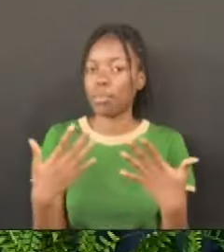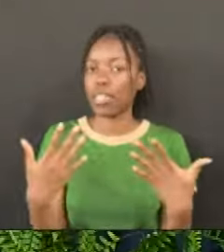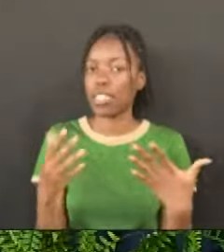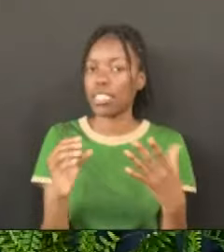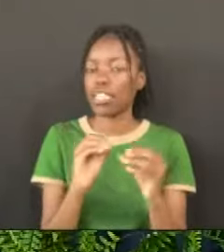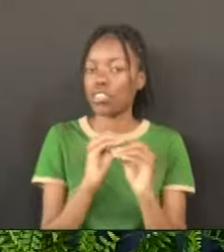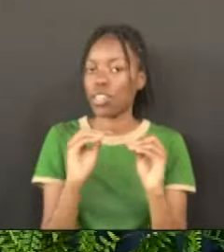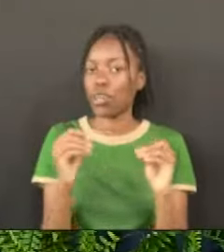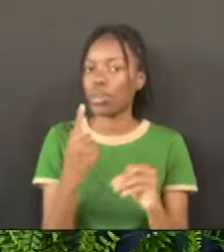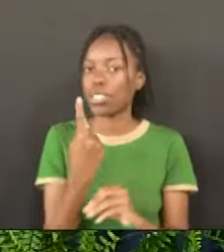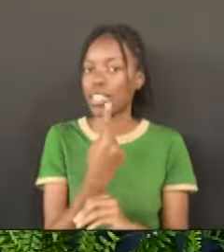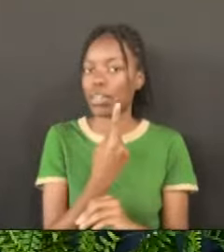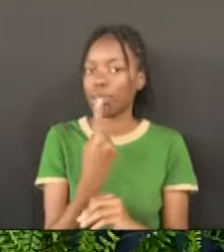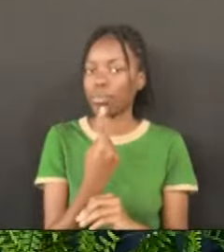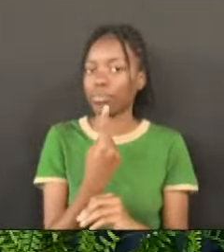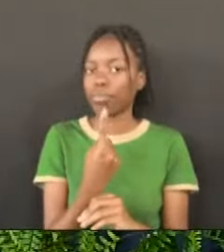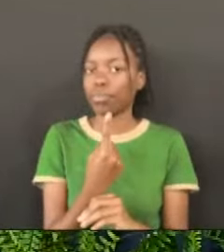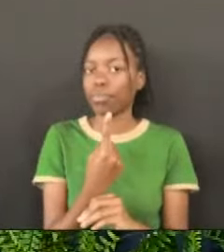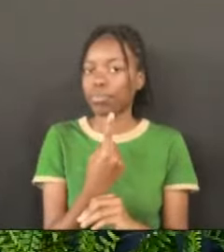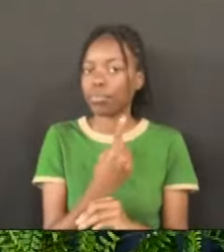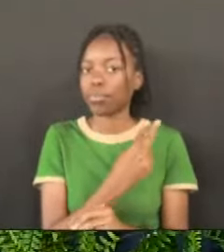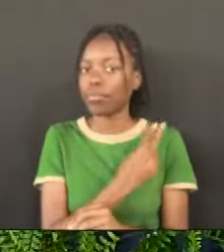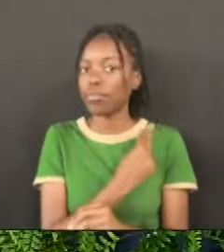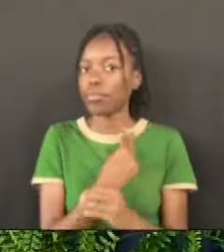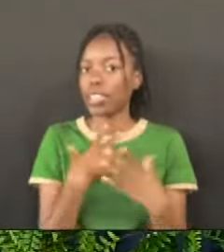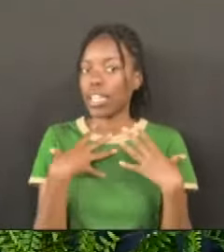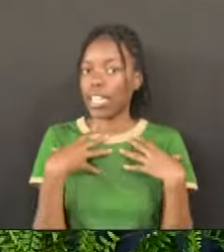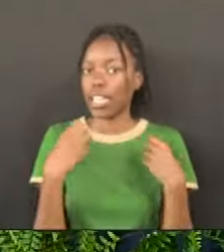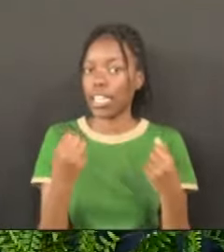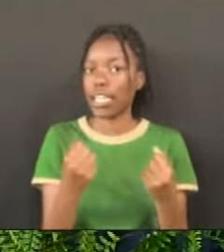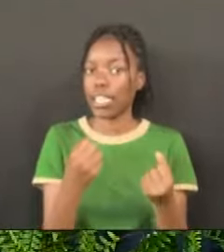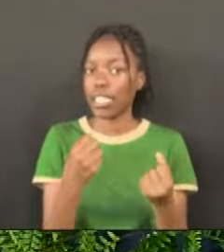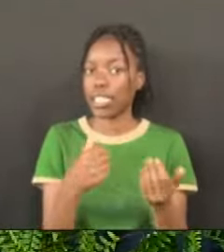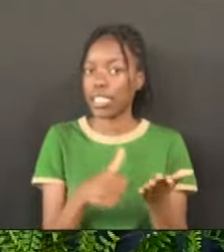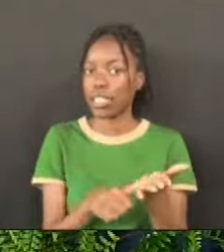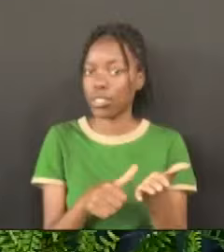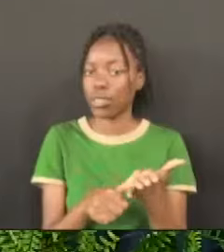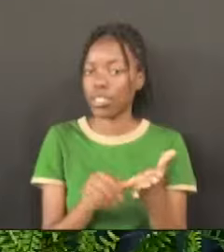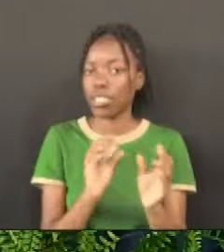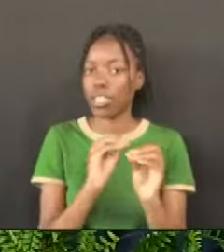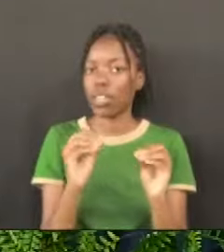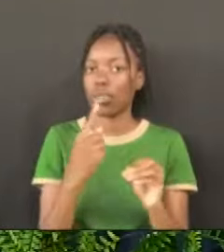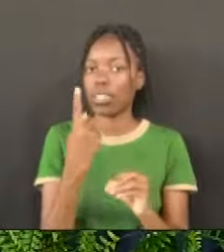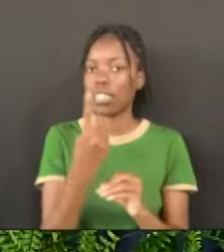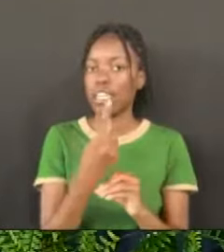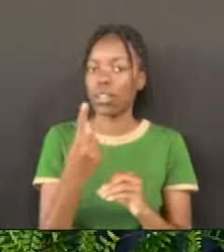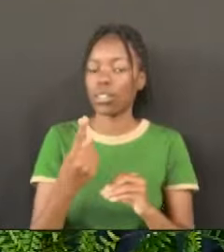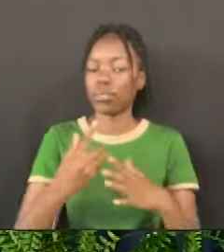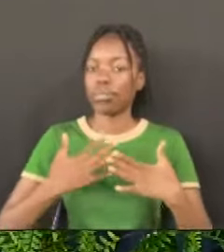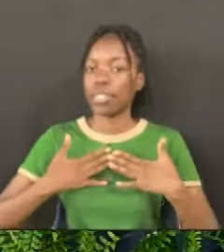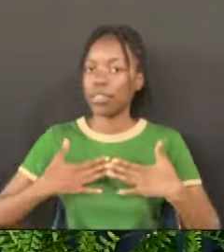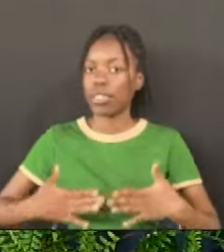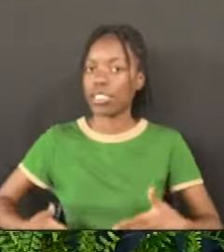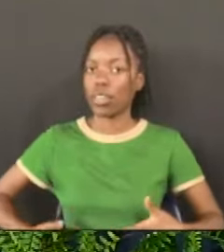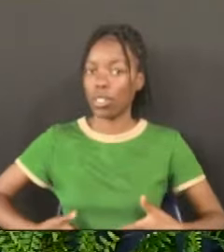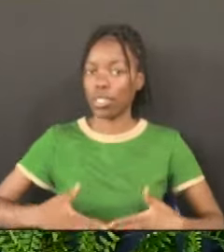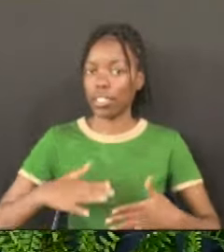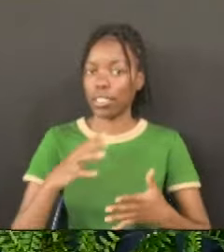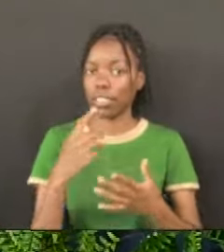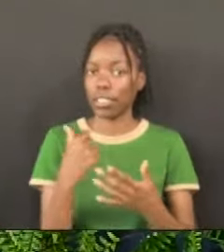alone. Is it health issues? You are not alone. Any physical issues? You are not